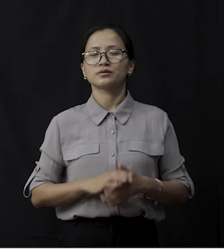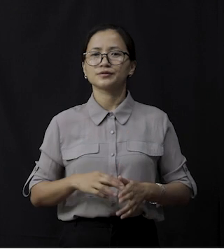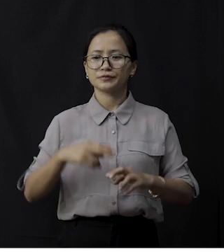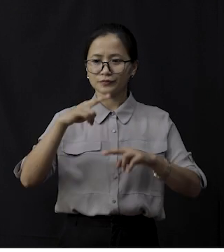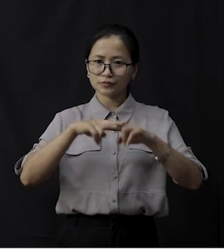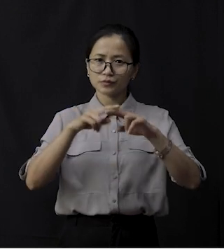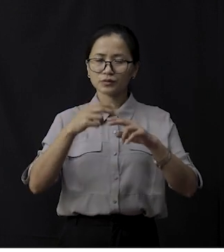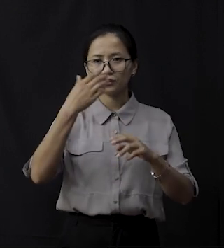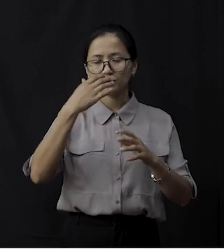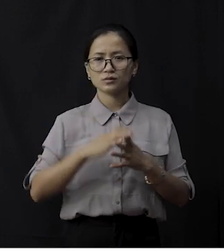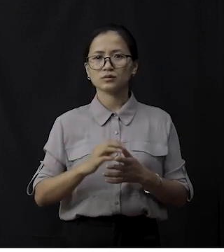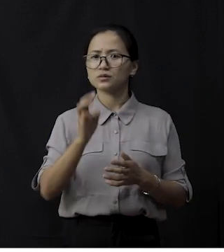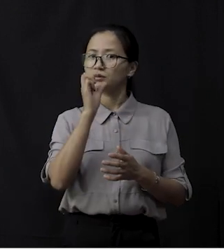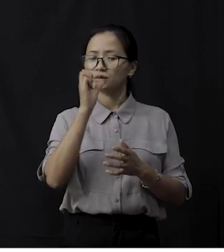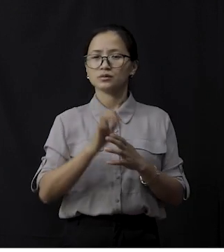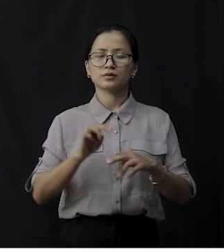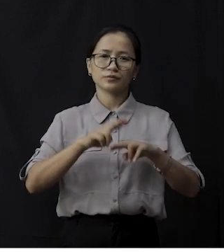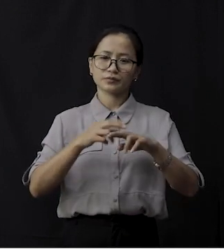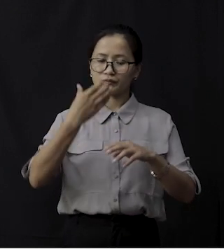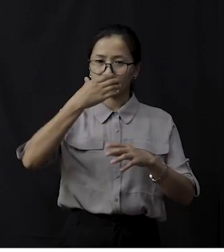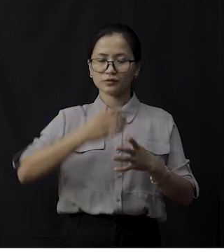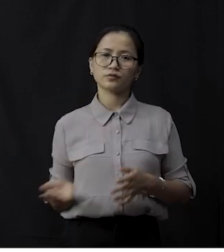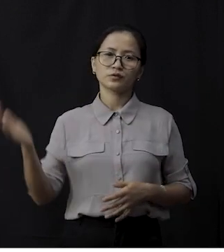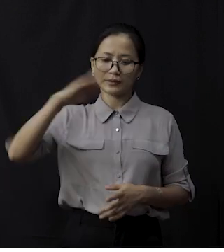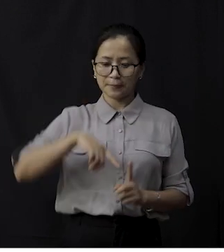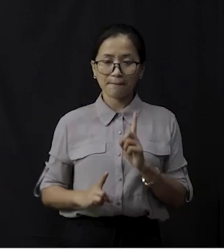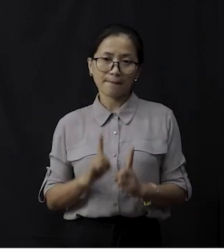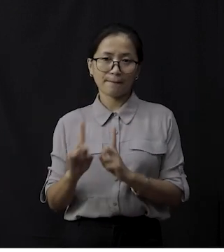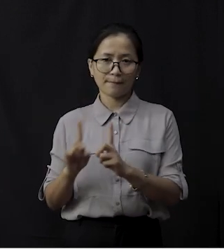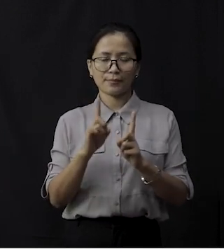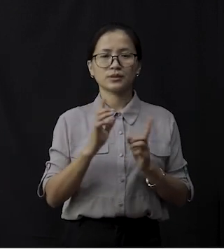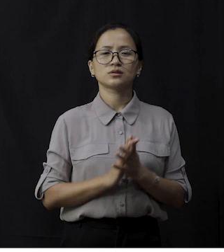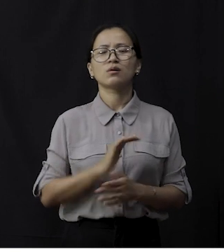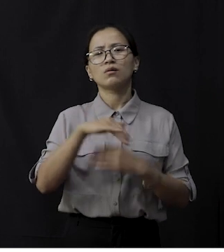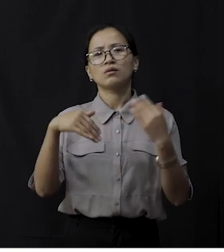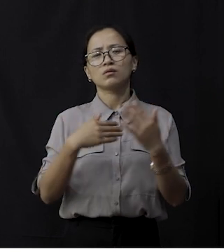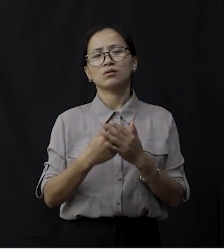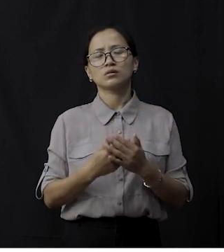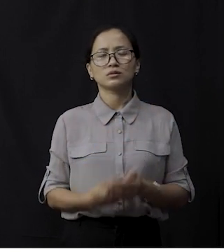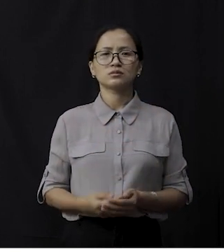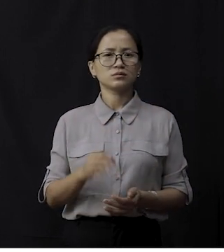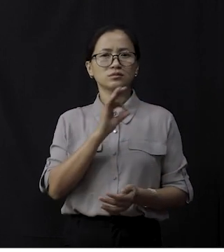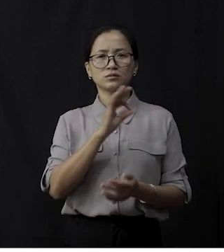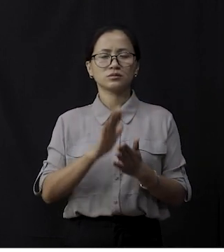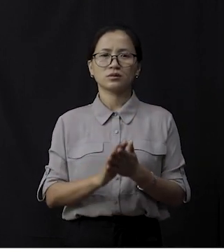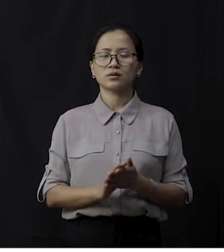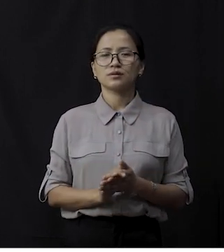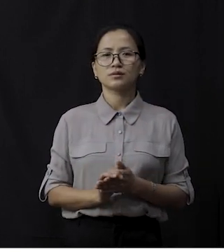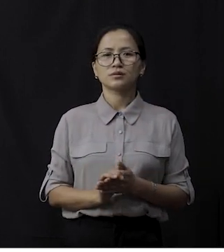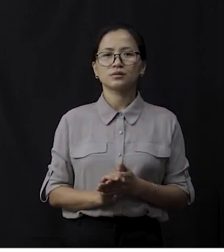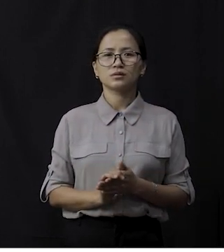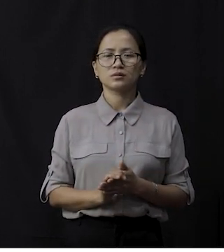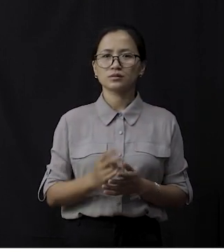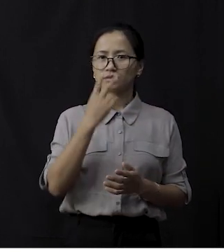from plants, right? So all these goodies, all these yummy tidbits, see, you